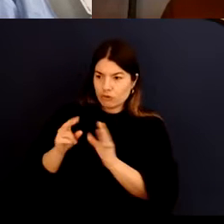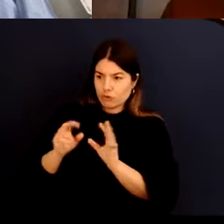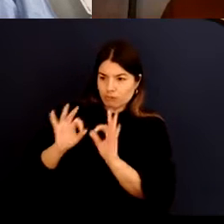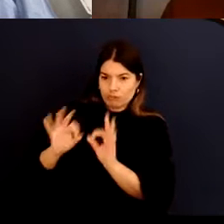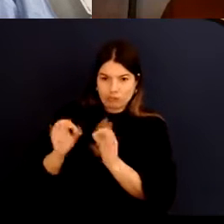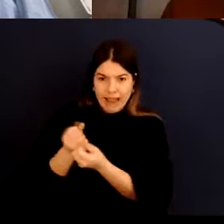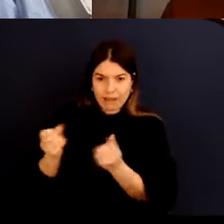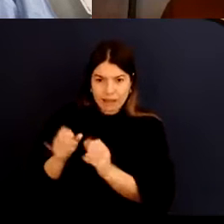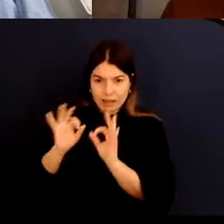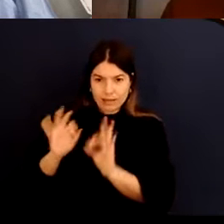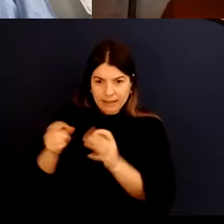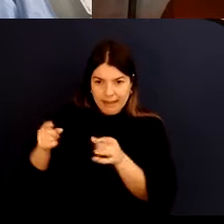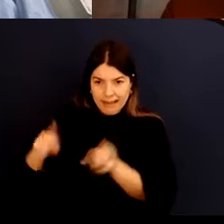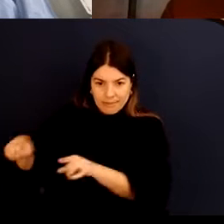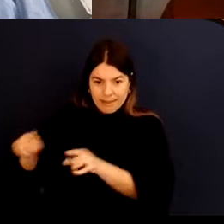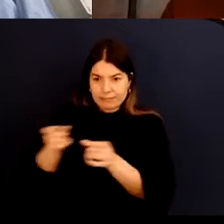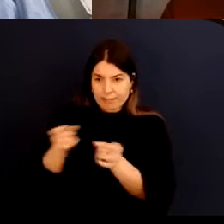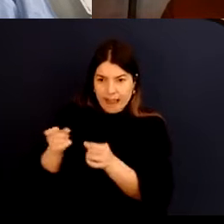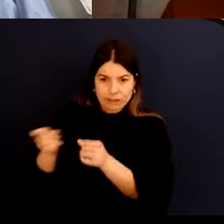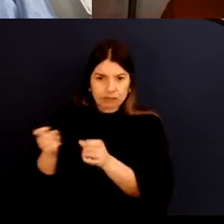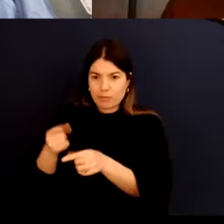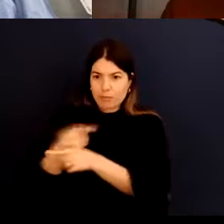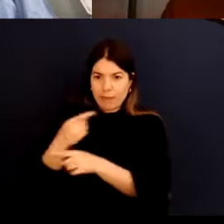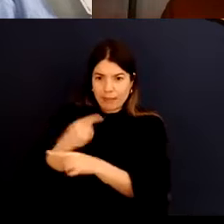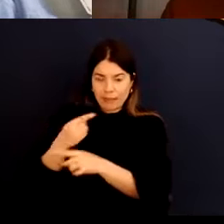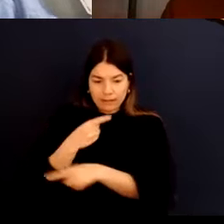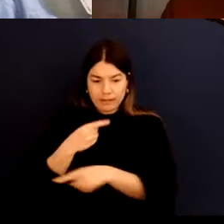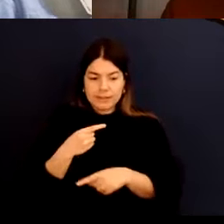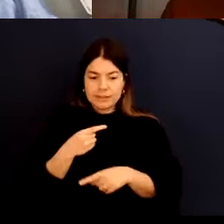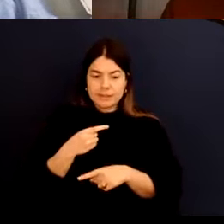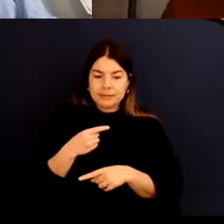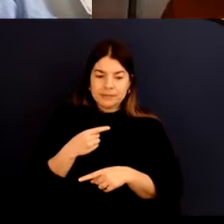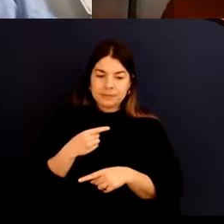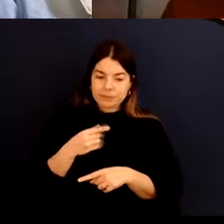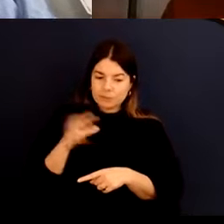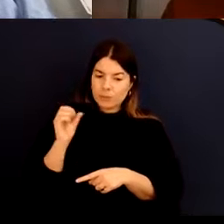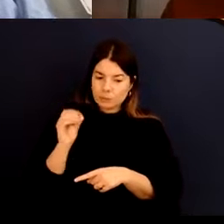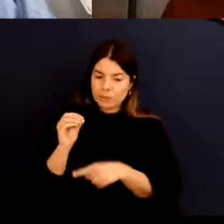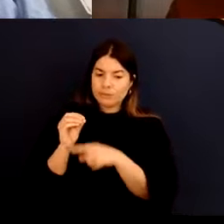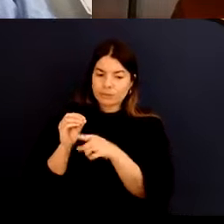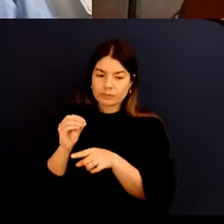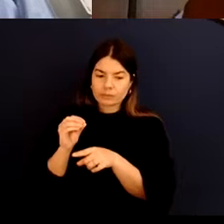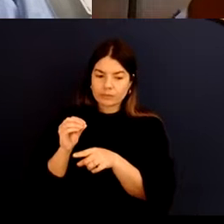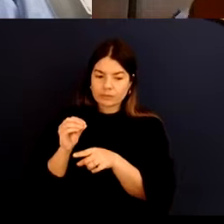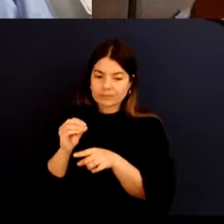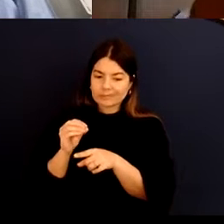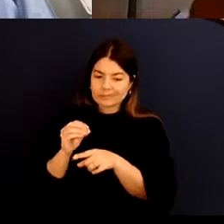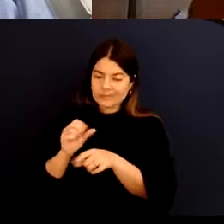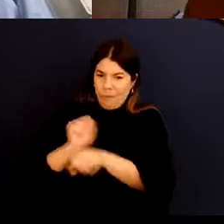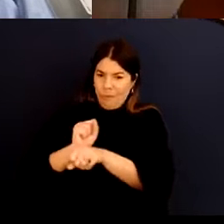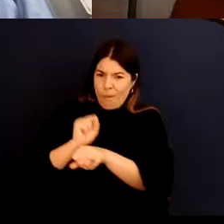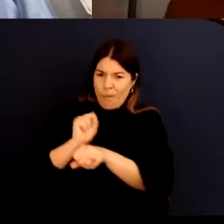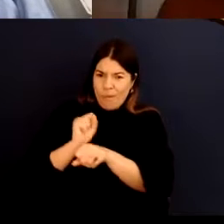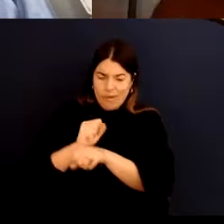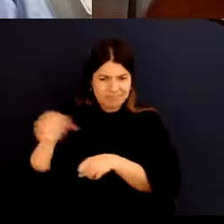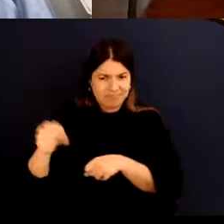is handled properly. I can't get that out this way. And so it'll take a little work, but in the